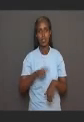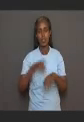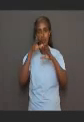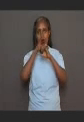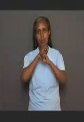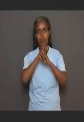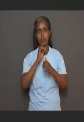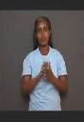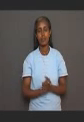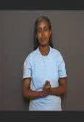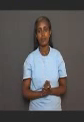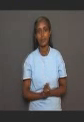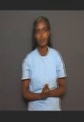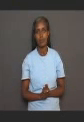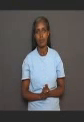Time's up!